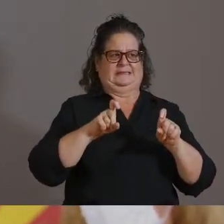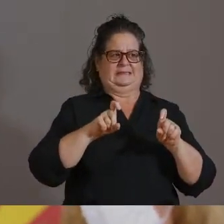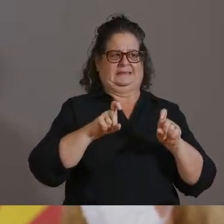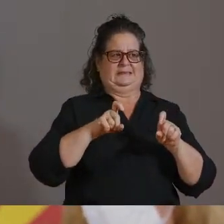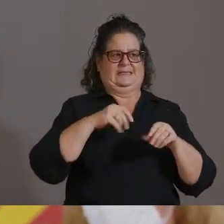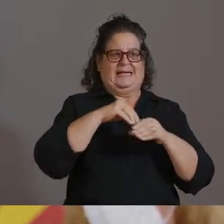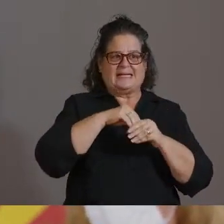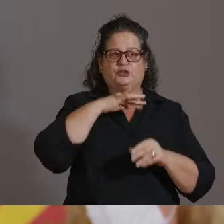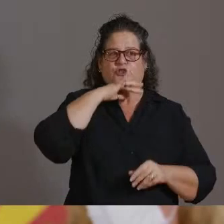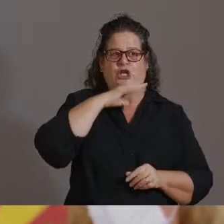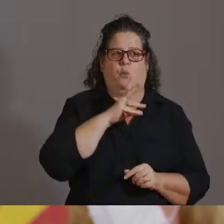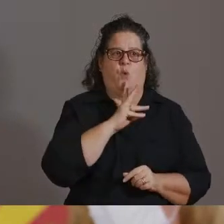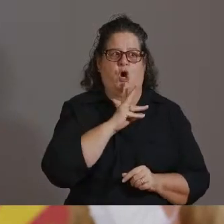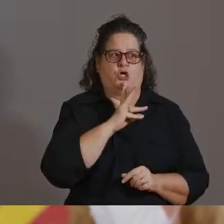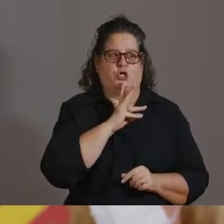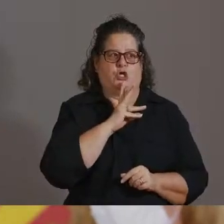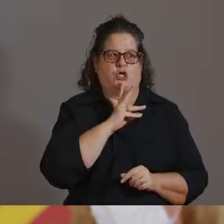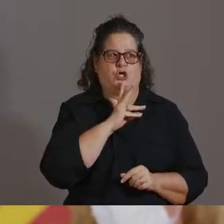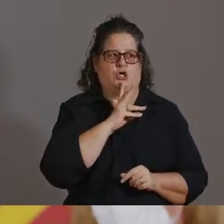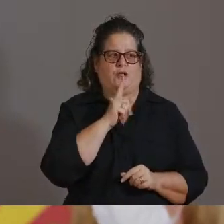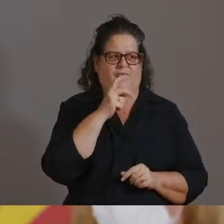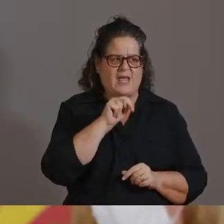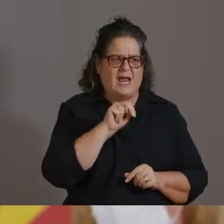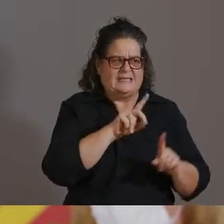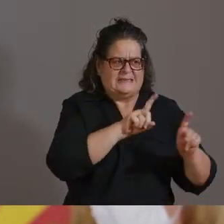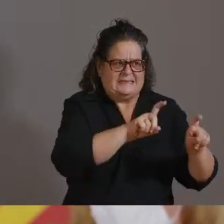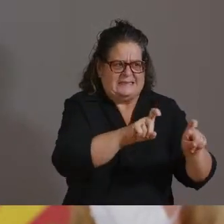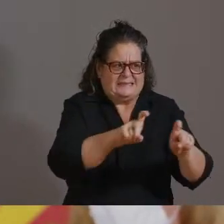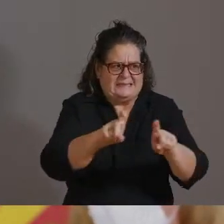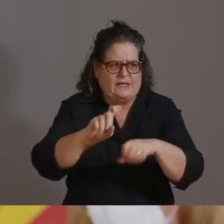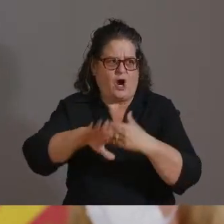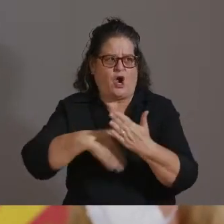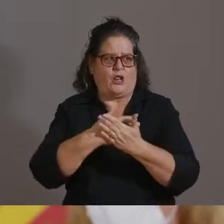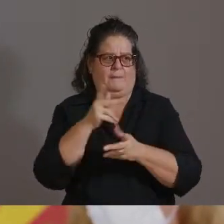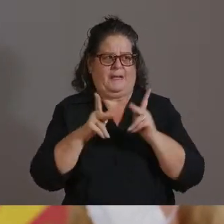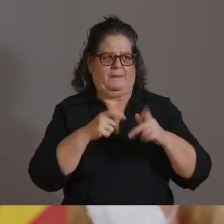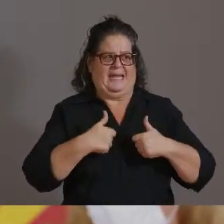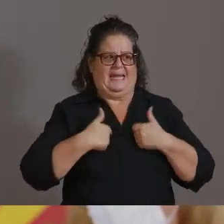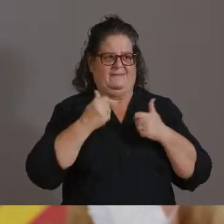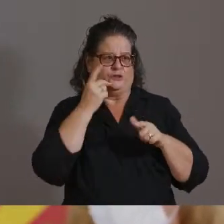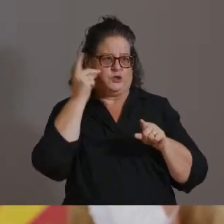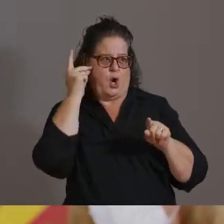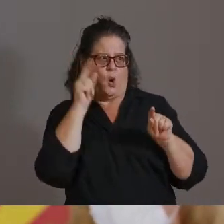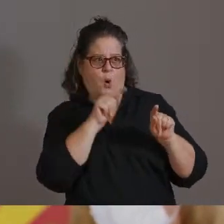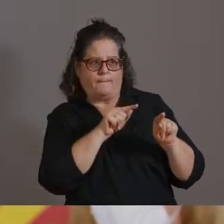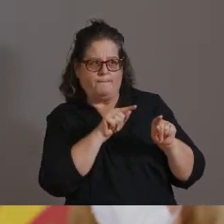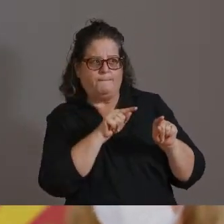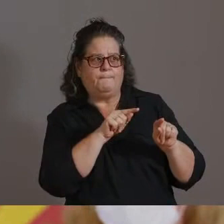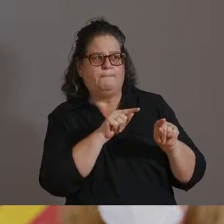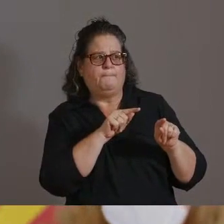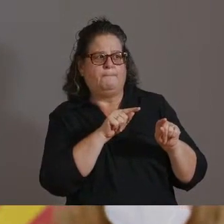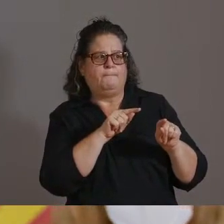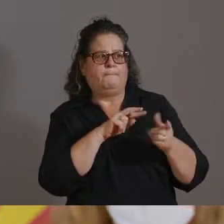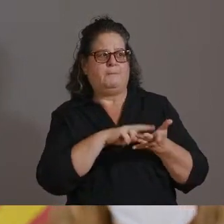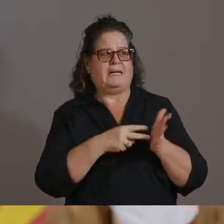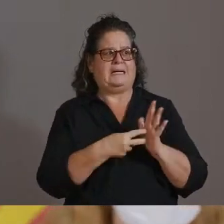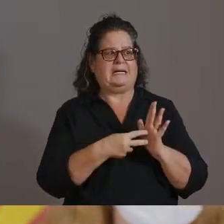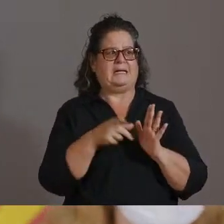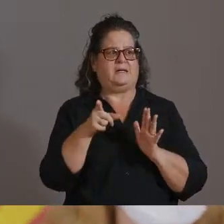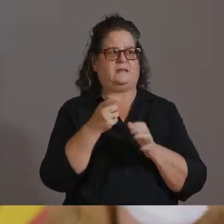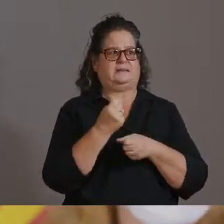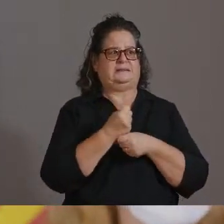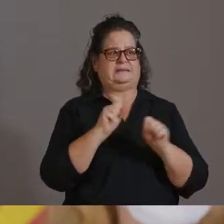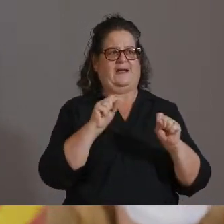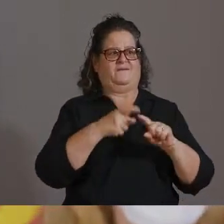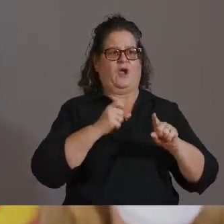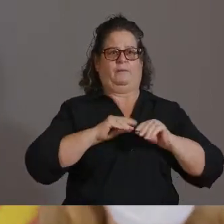test that resident or dorm and avoid further spread. So these are all things that our research and